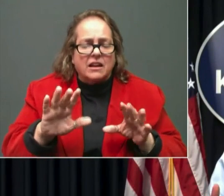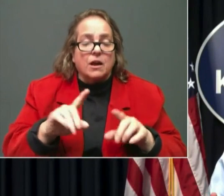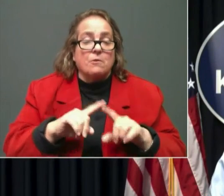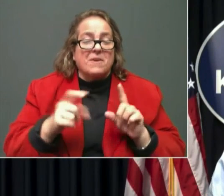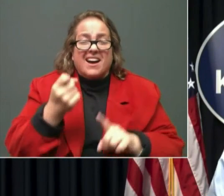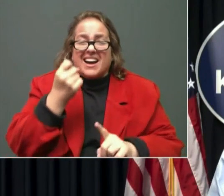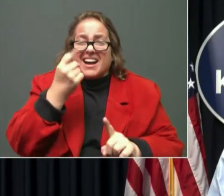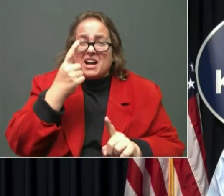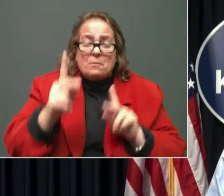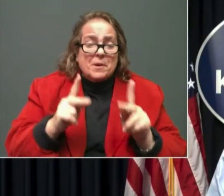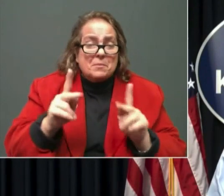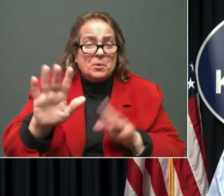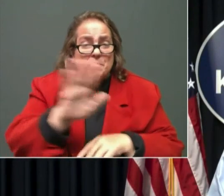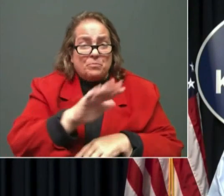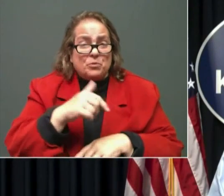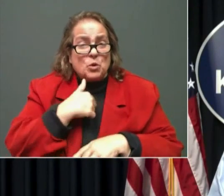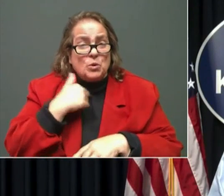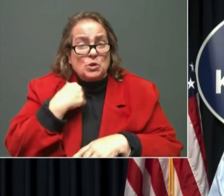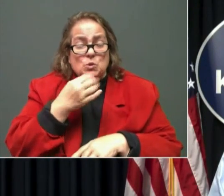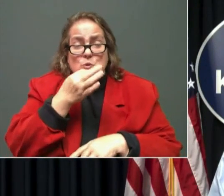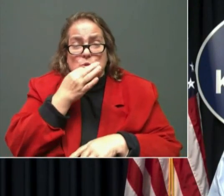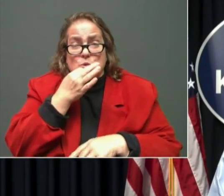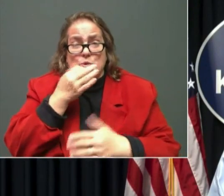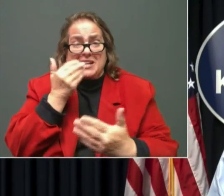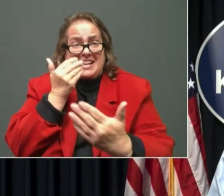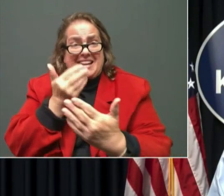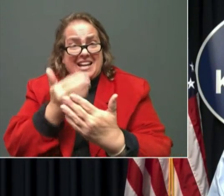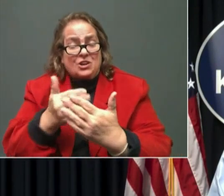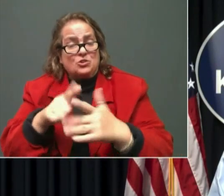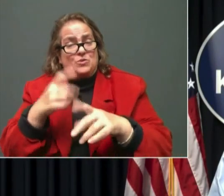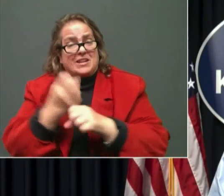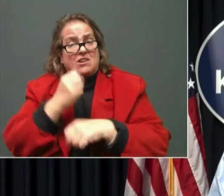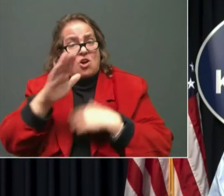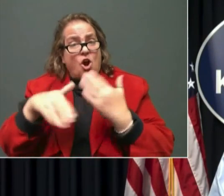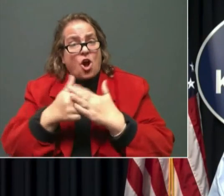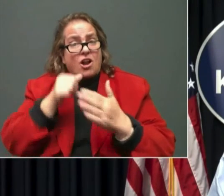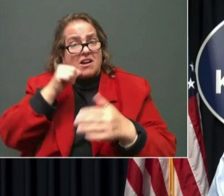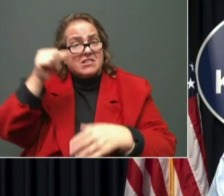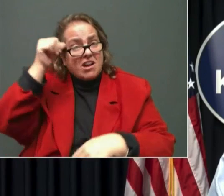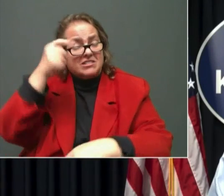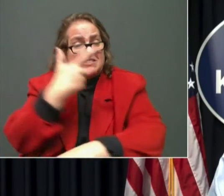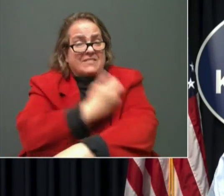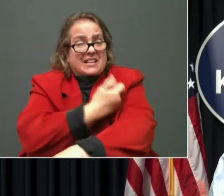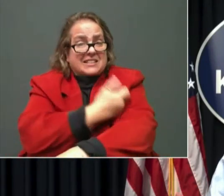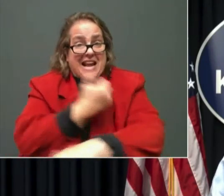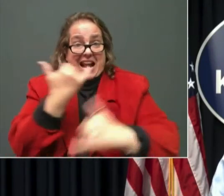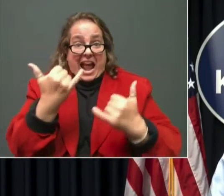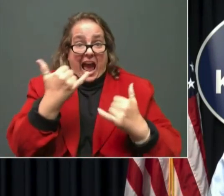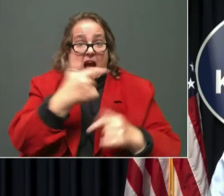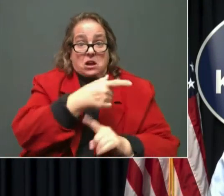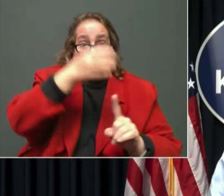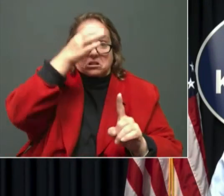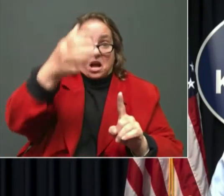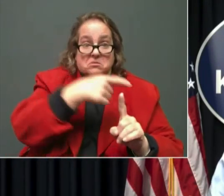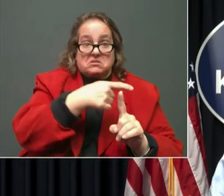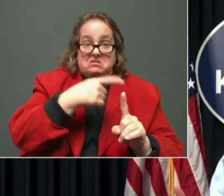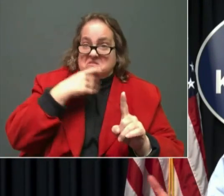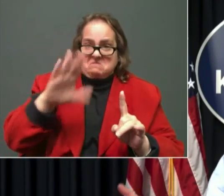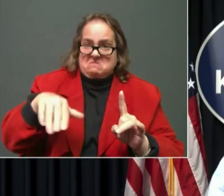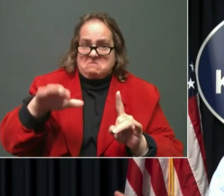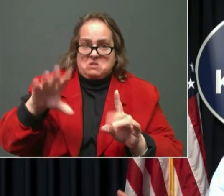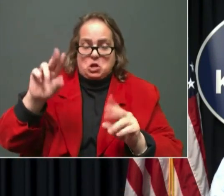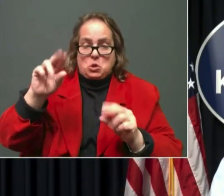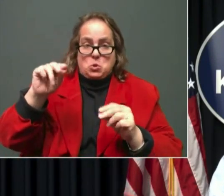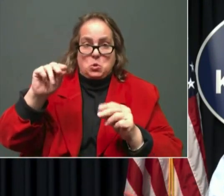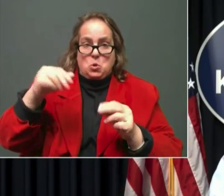close to getting all adults vaccinated, and this concept now that we'd simply give up on all the things that are going to